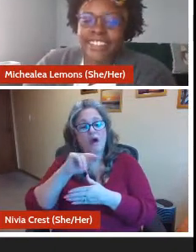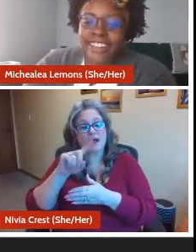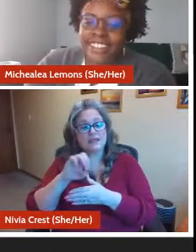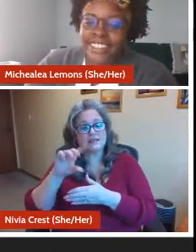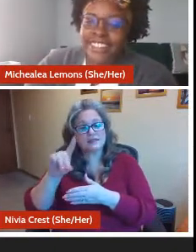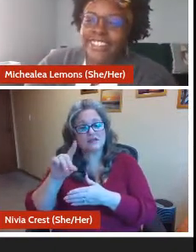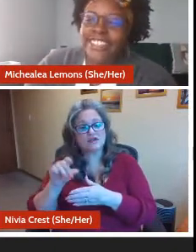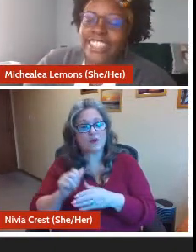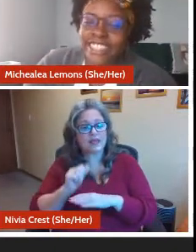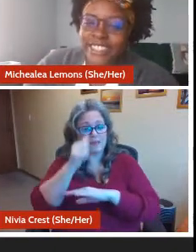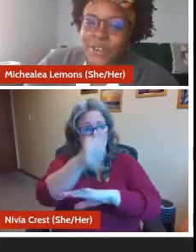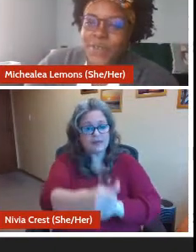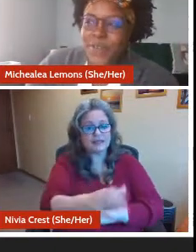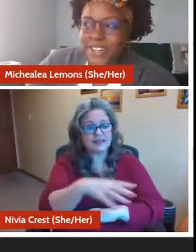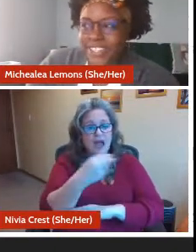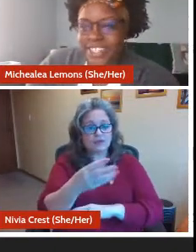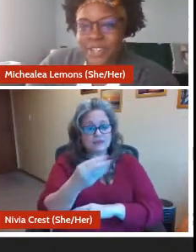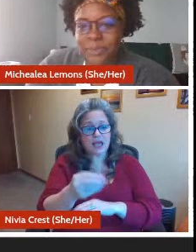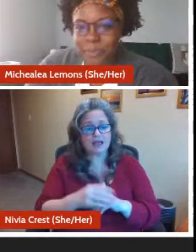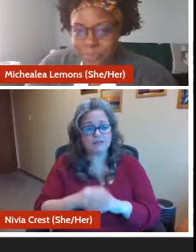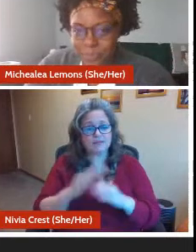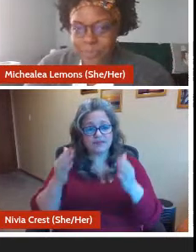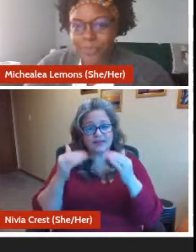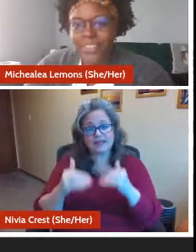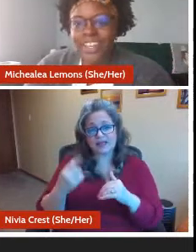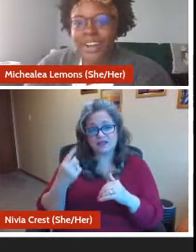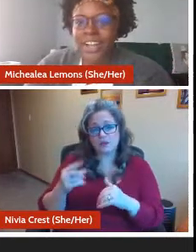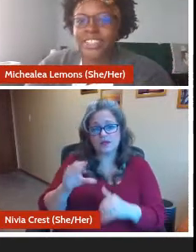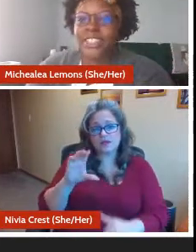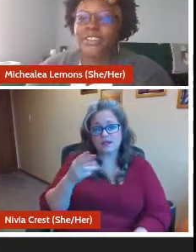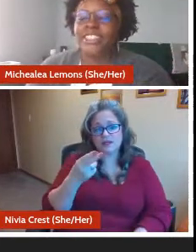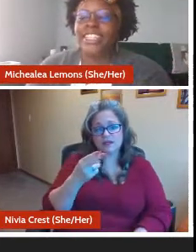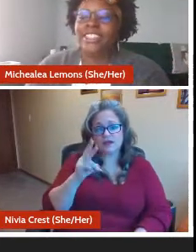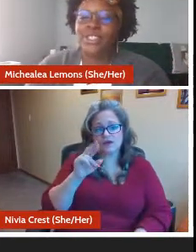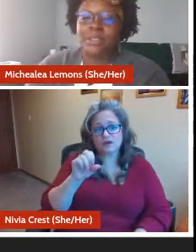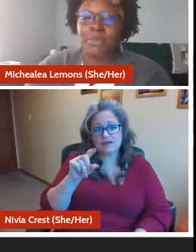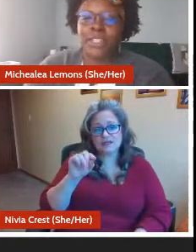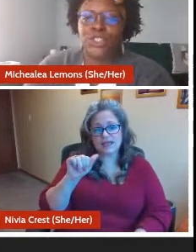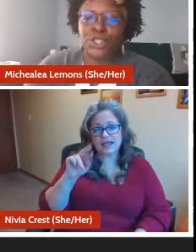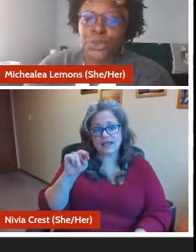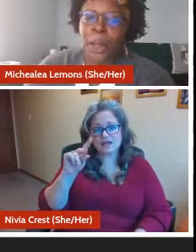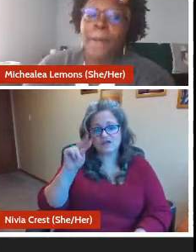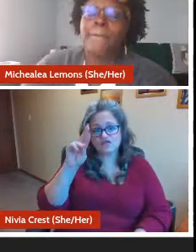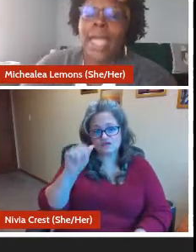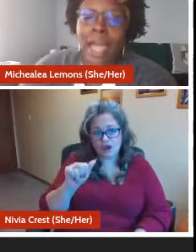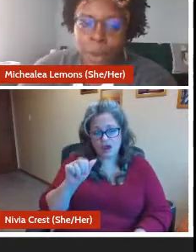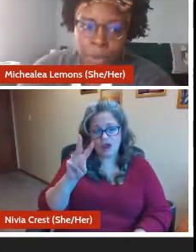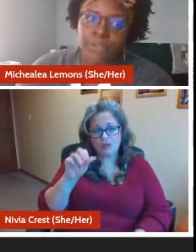Our next artist is Cassandra Walker. So Cassandra submitted